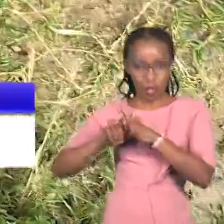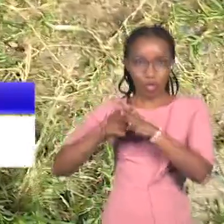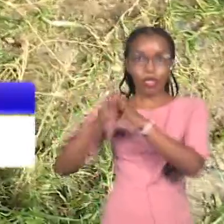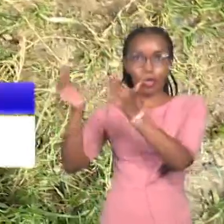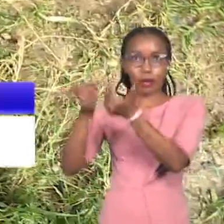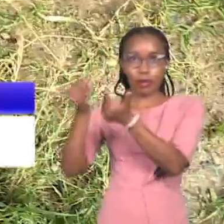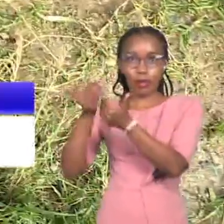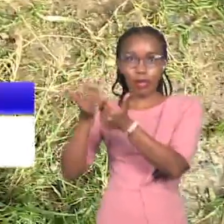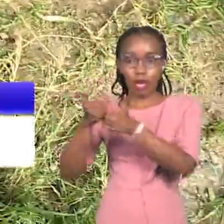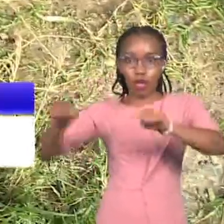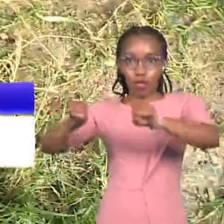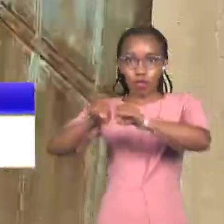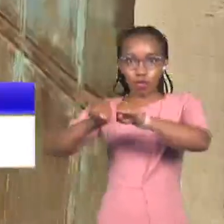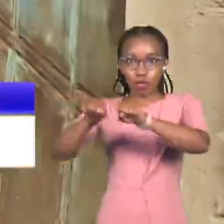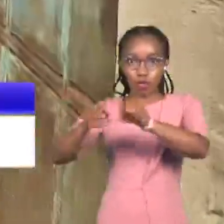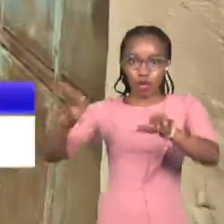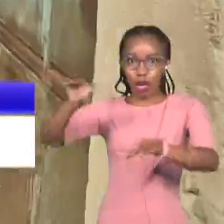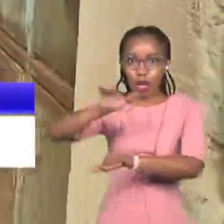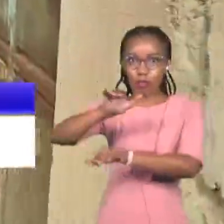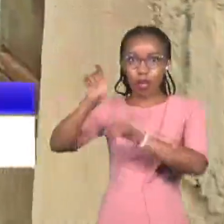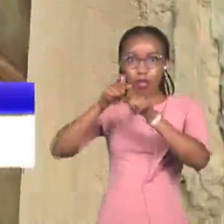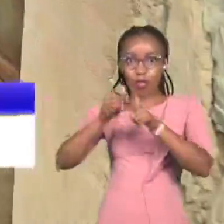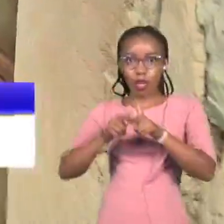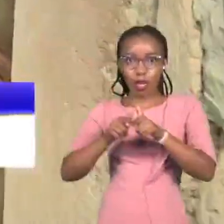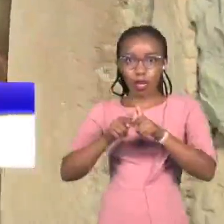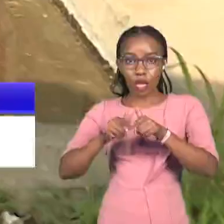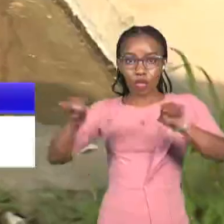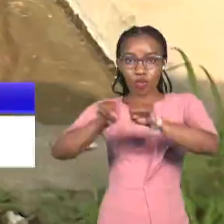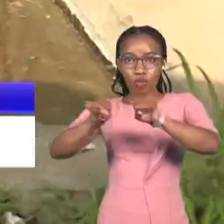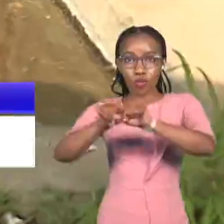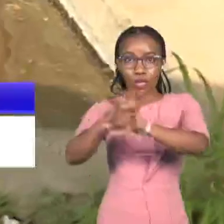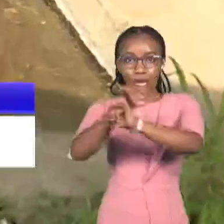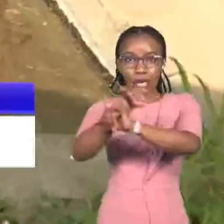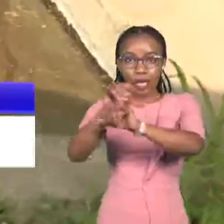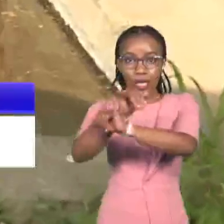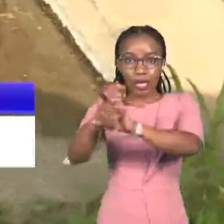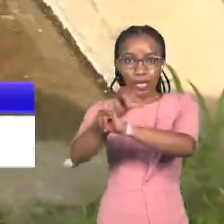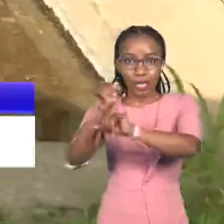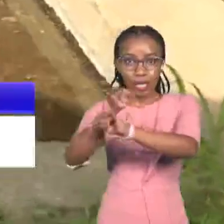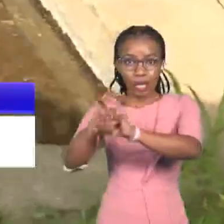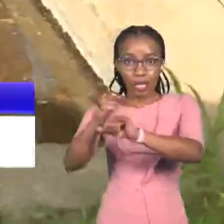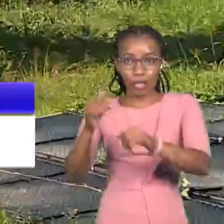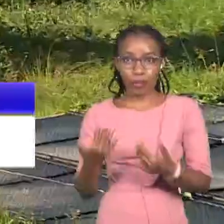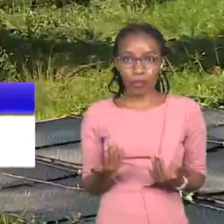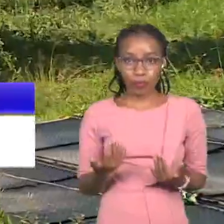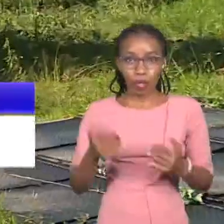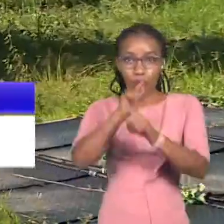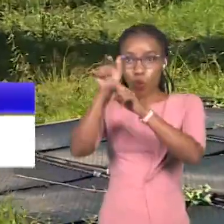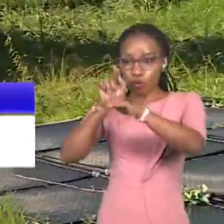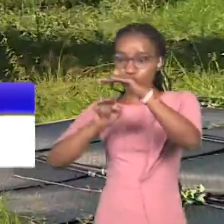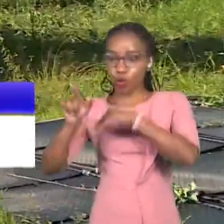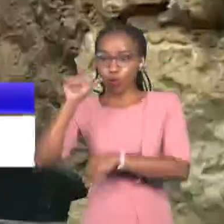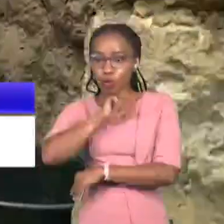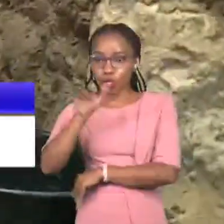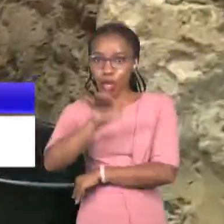we cover our shoes to keep germs away and step into a footbath to kill any that may have remained on the surface. Once inside the